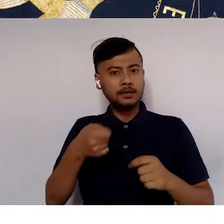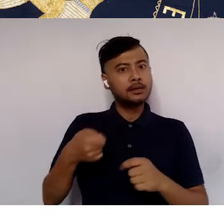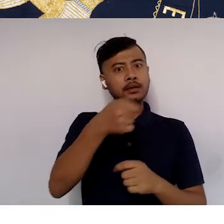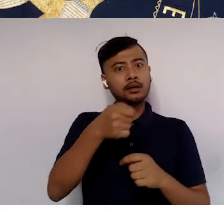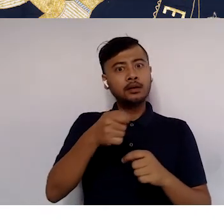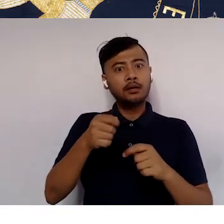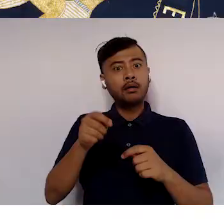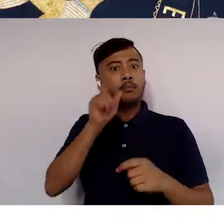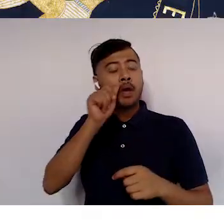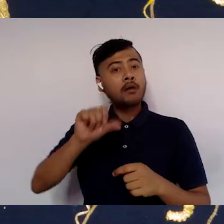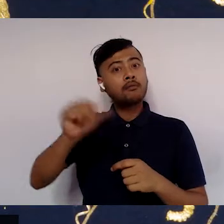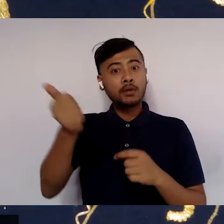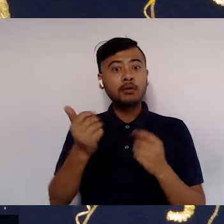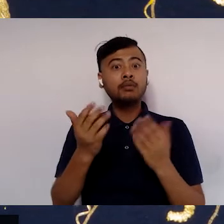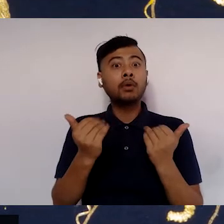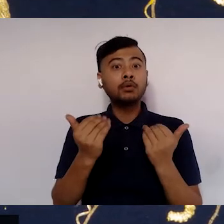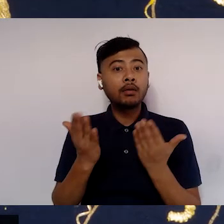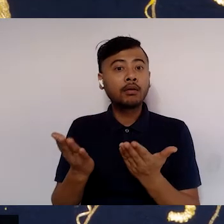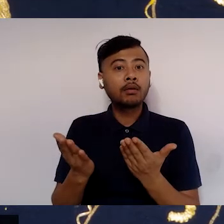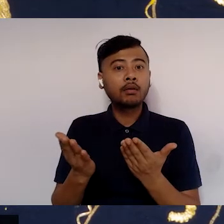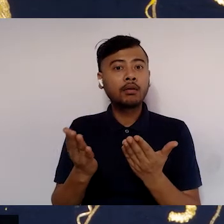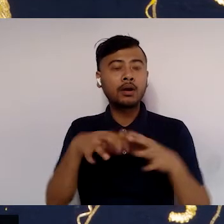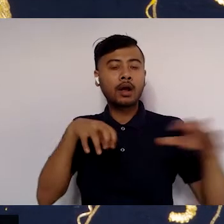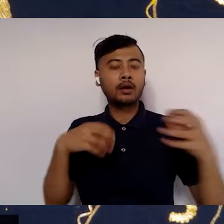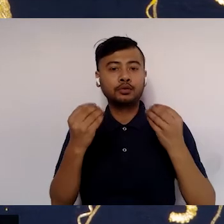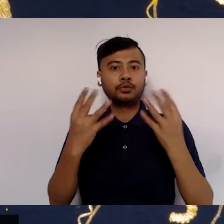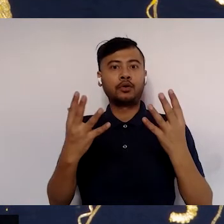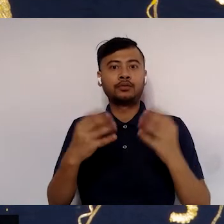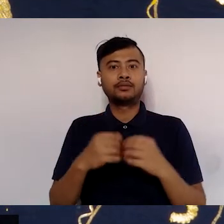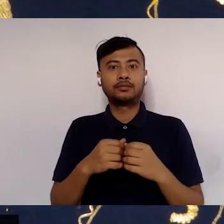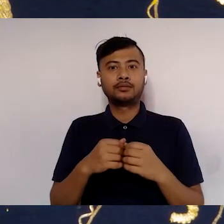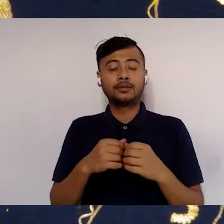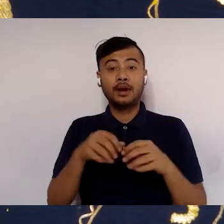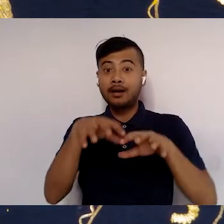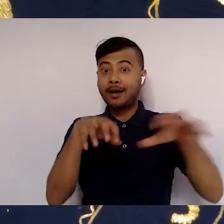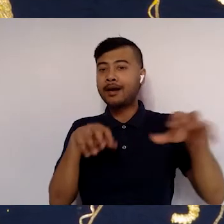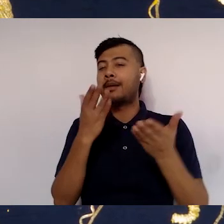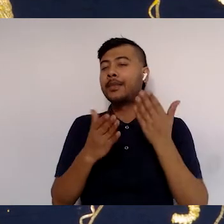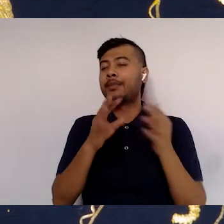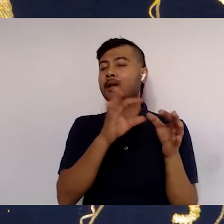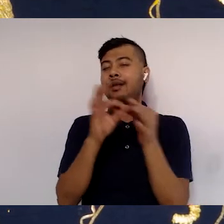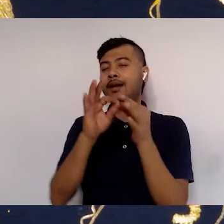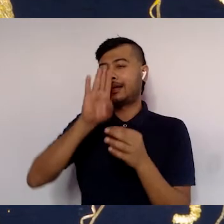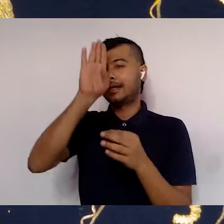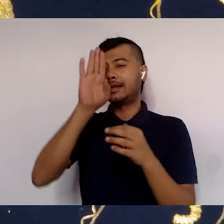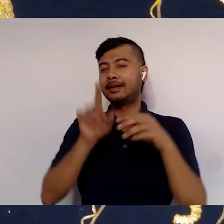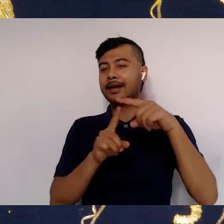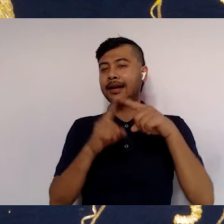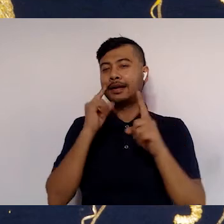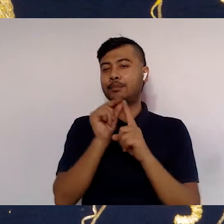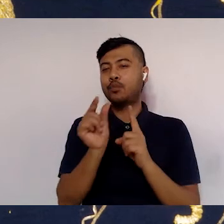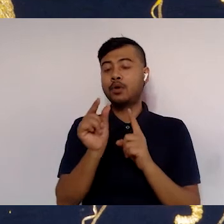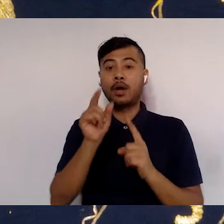it. The tiger is probably a reference to Tipu Sultan, while the man in medieval European armour